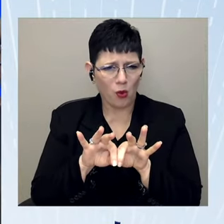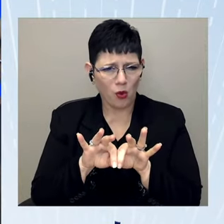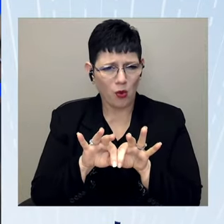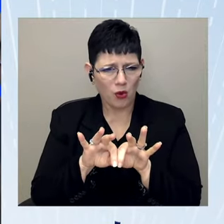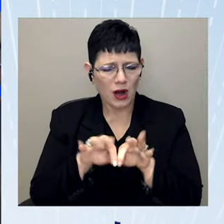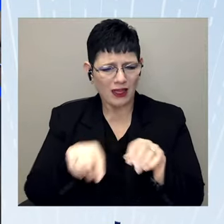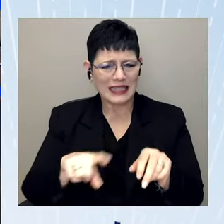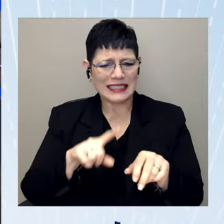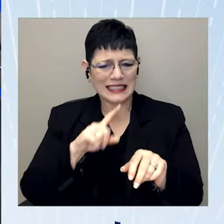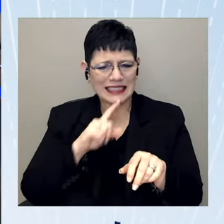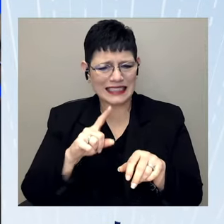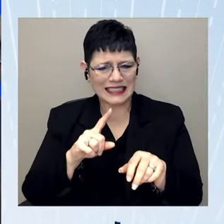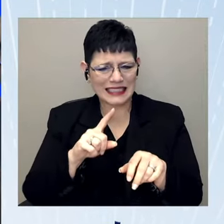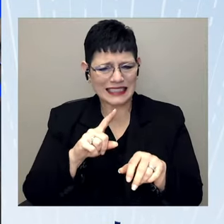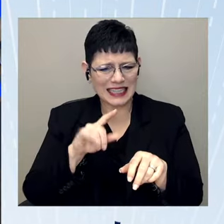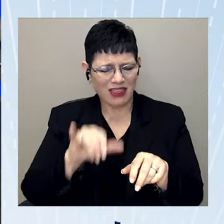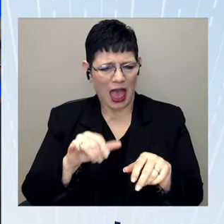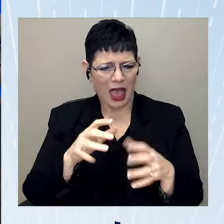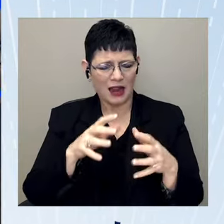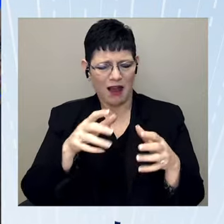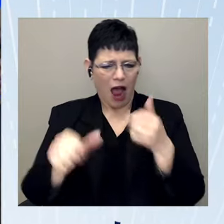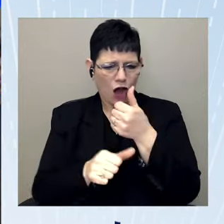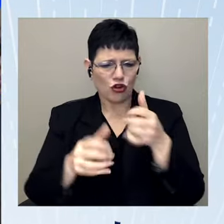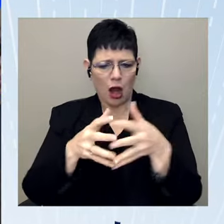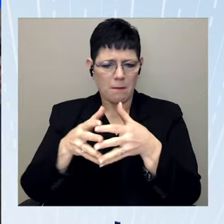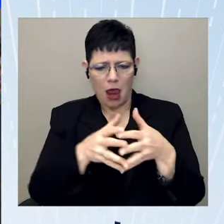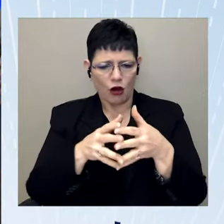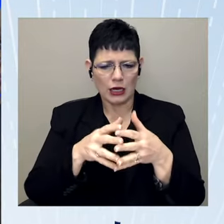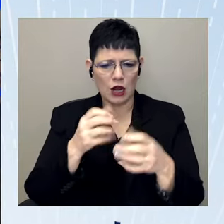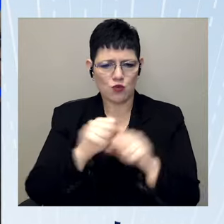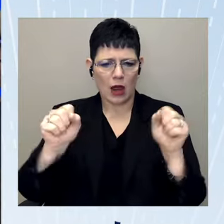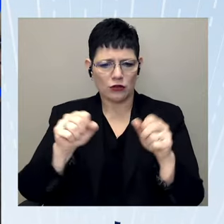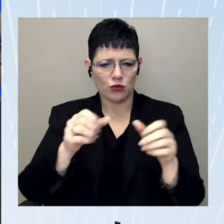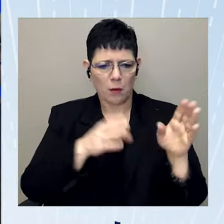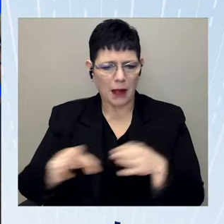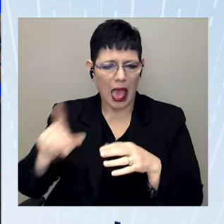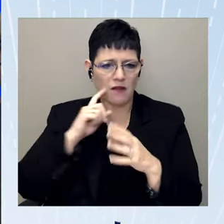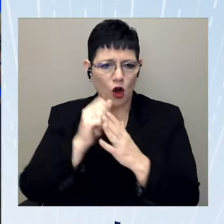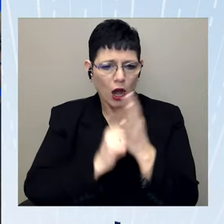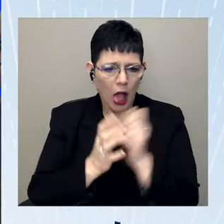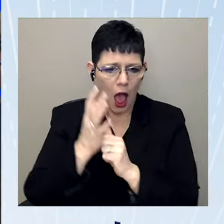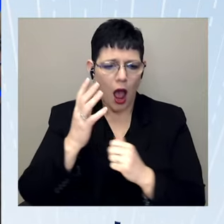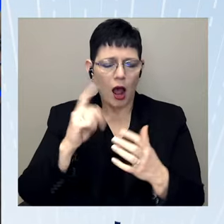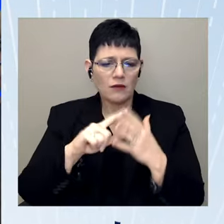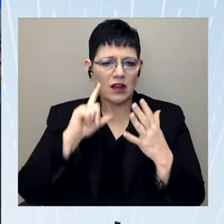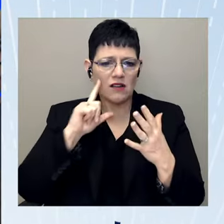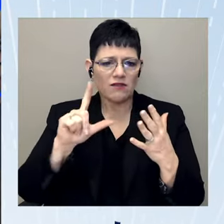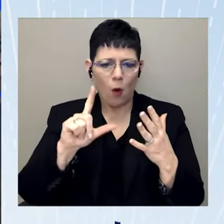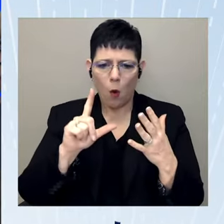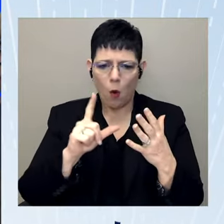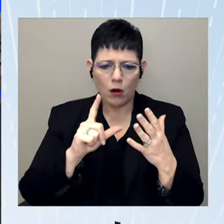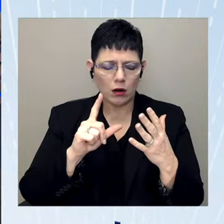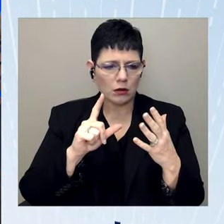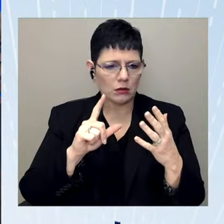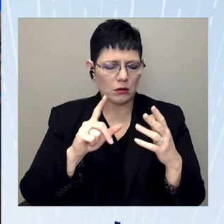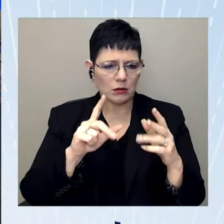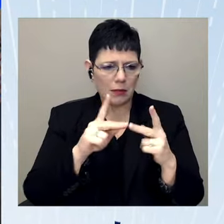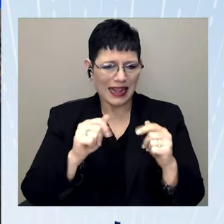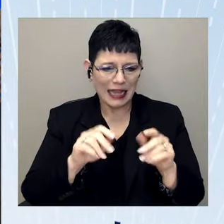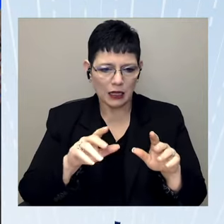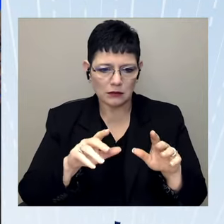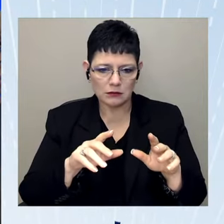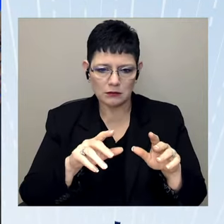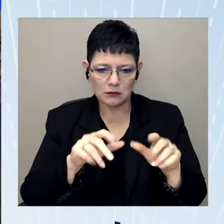the American Rescue Plan so that people can get gloves, so that places can stay open. People in Virginia can get hazard pay, so